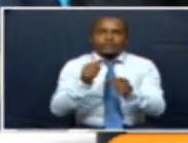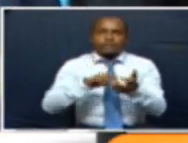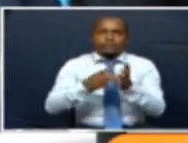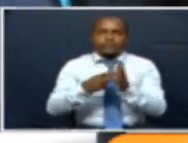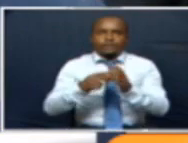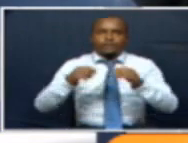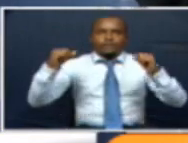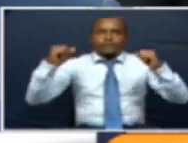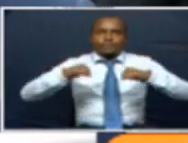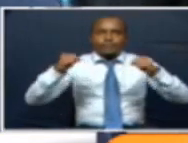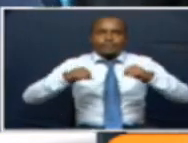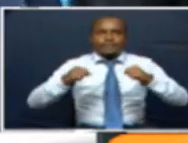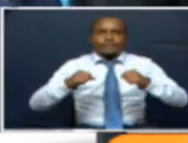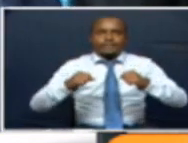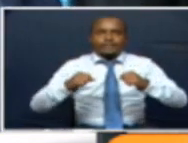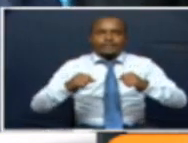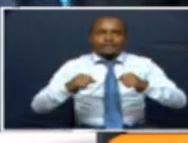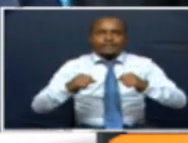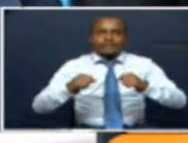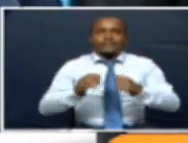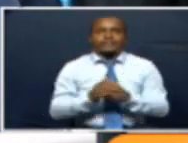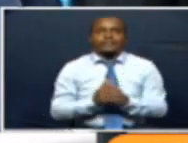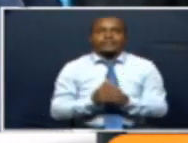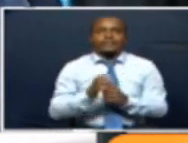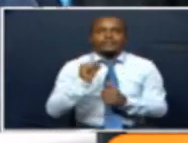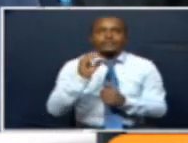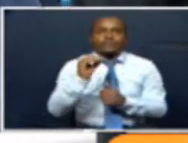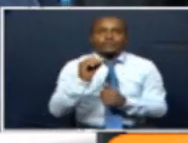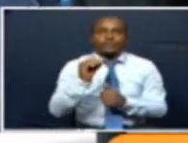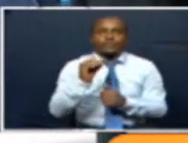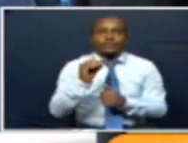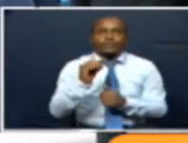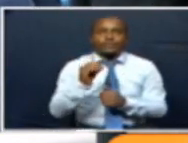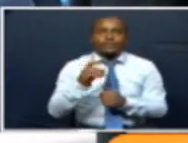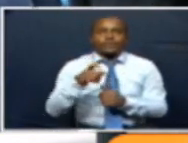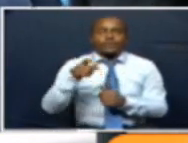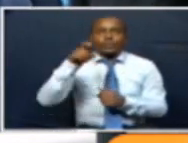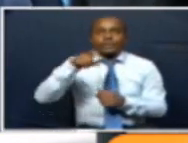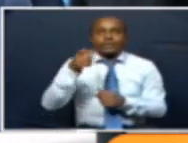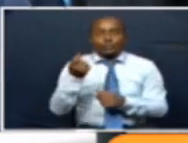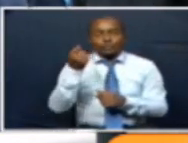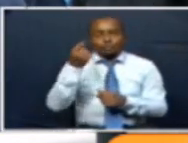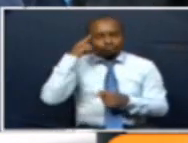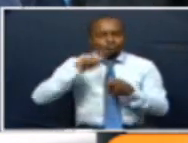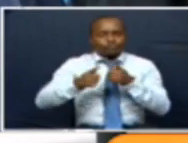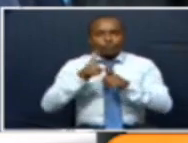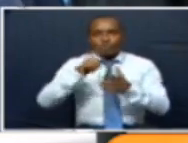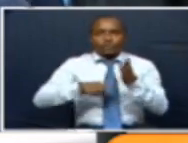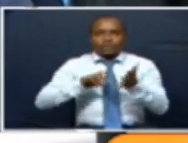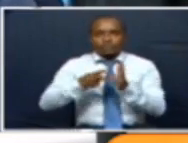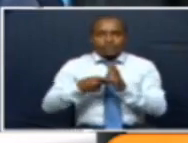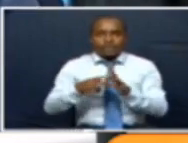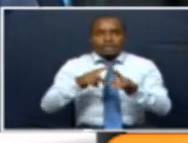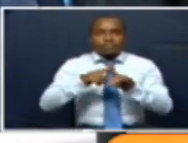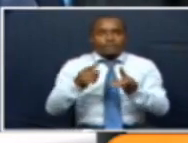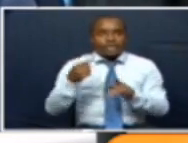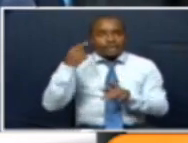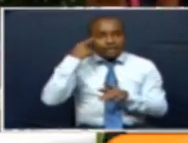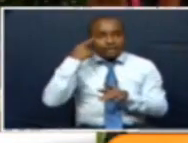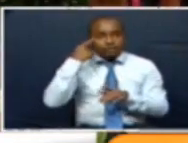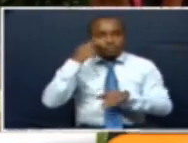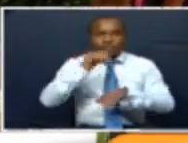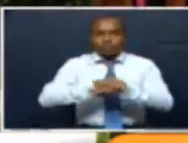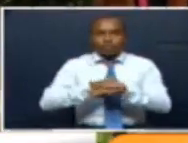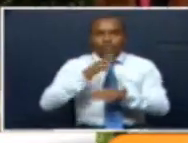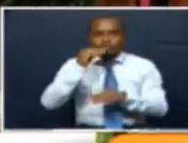unanimity or uniformity. So we need to digest what he meant by that. But I think it was a statesman speech.